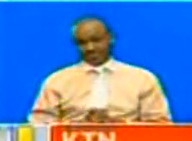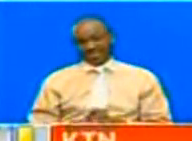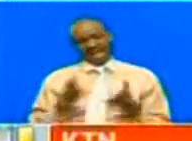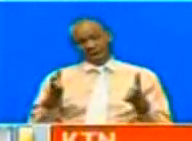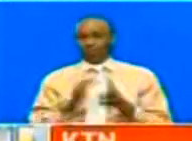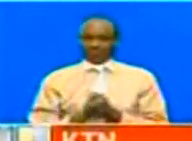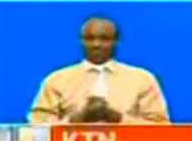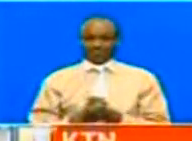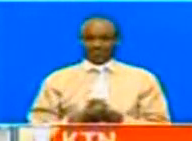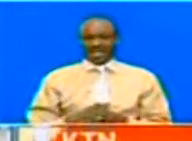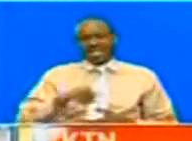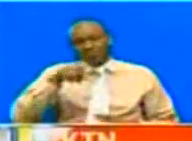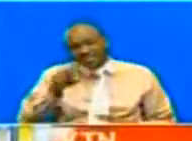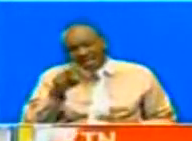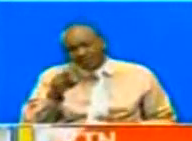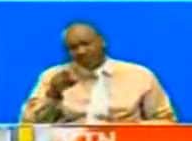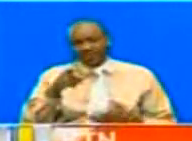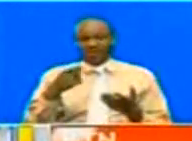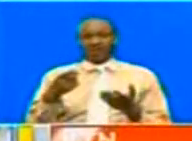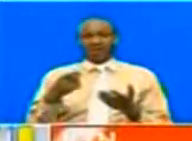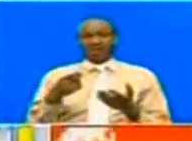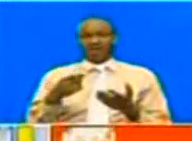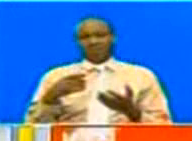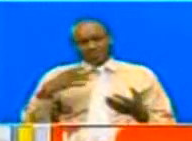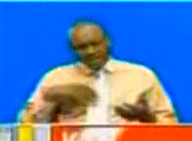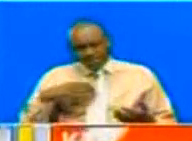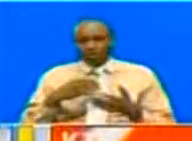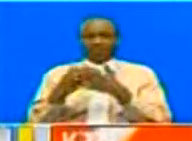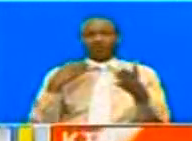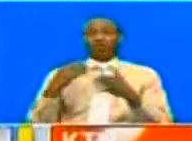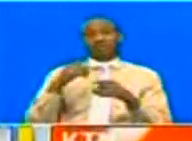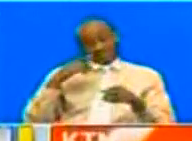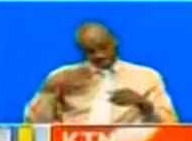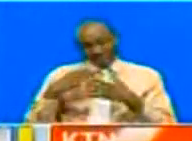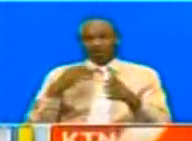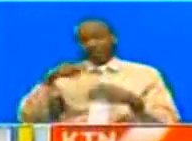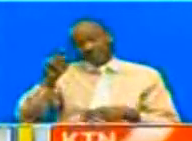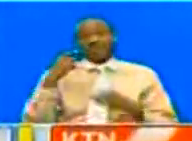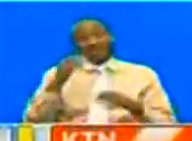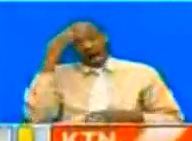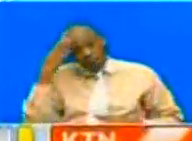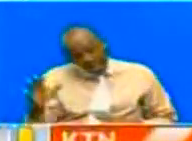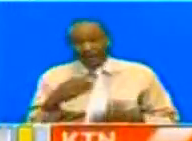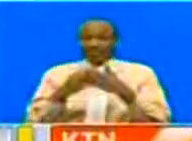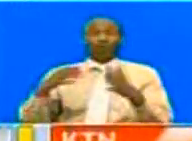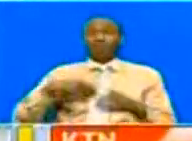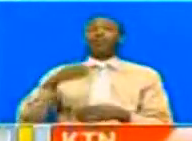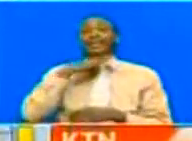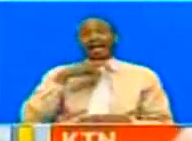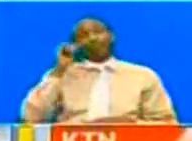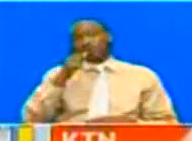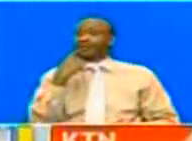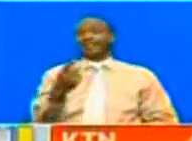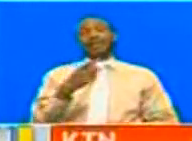Sasa alikuwa hajatoboe saili watu wameoa. Kama alikuwa angejua si angekuja kusema kabla watu kuoa. Kwa hivyo